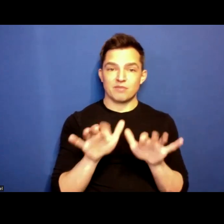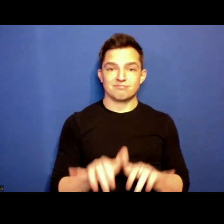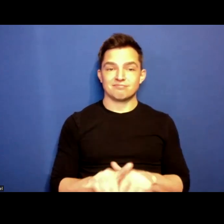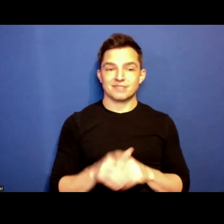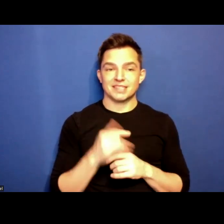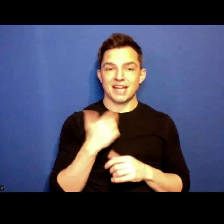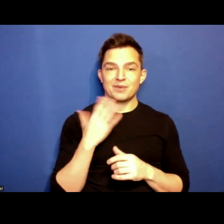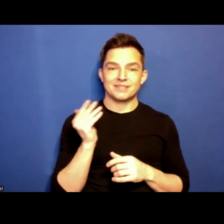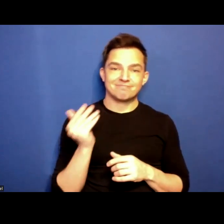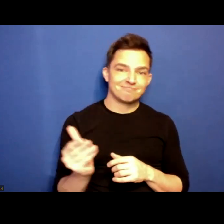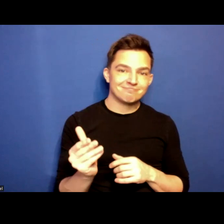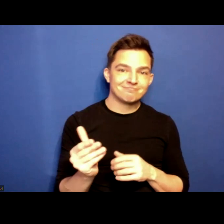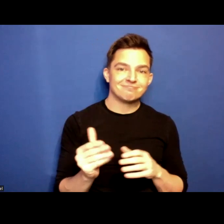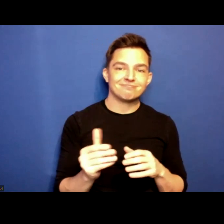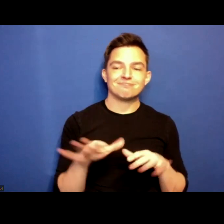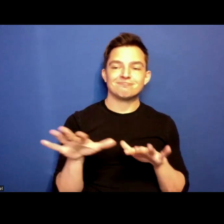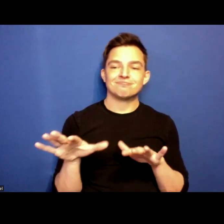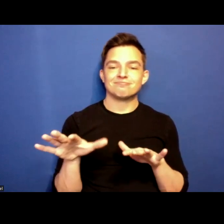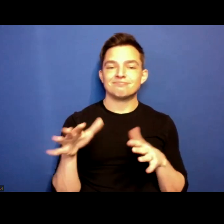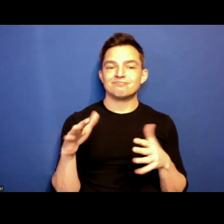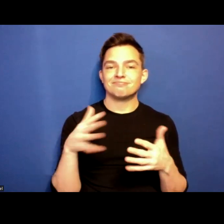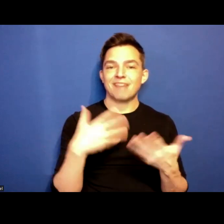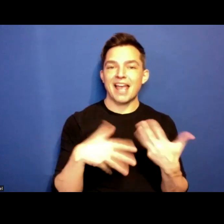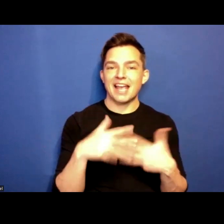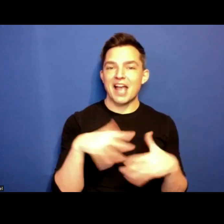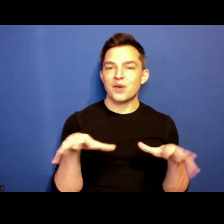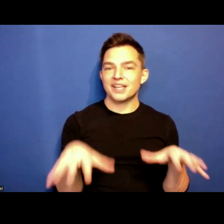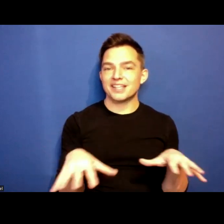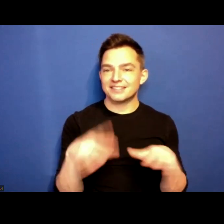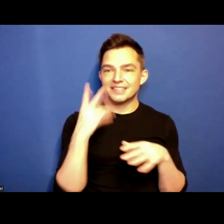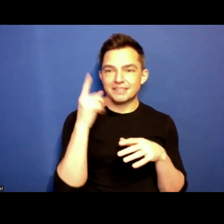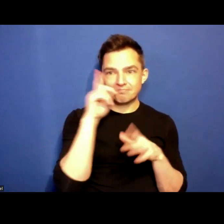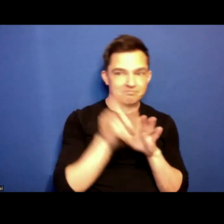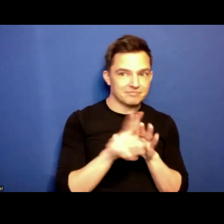just hang out here and see if any questions come in.